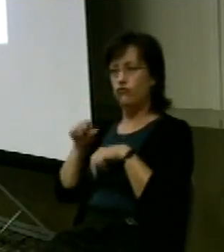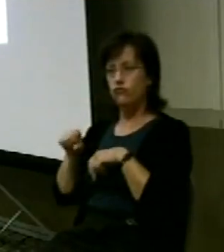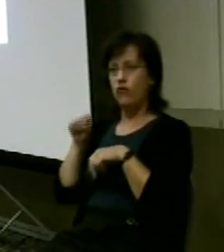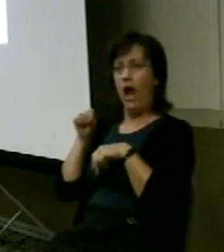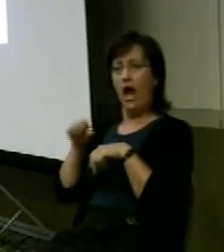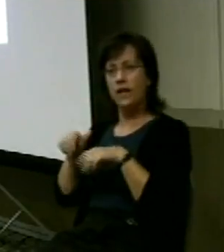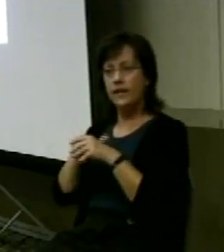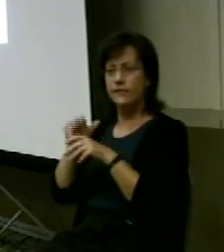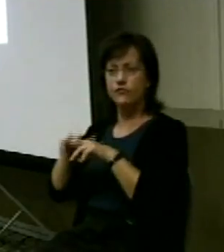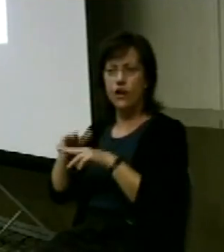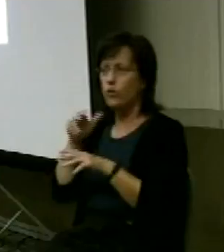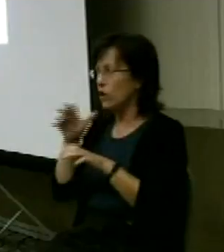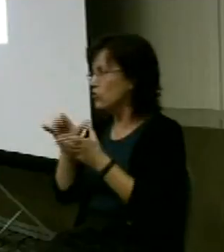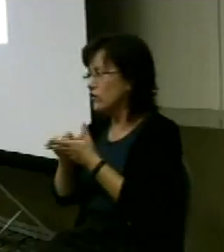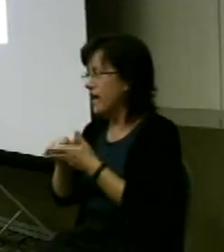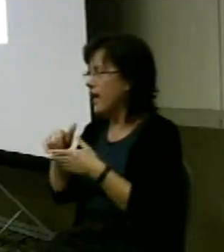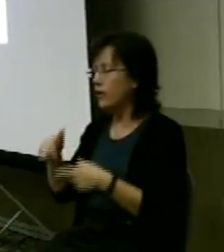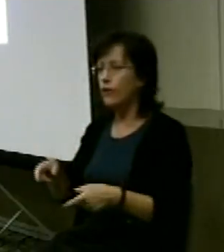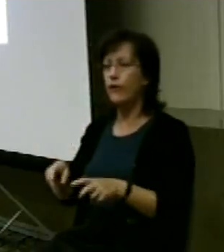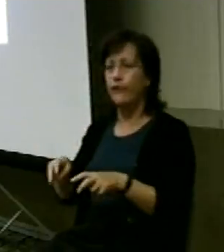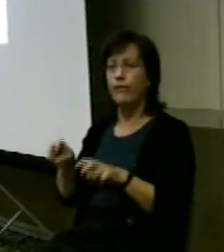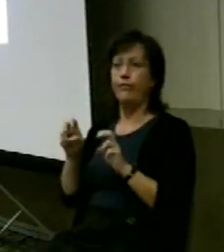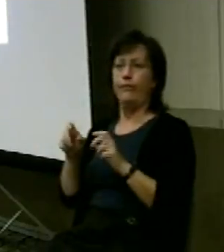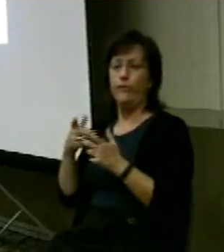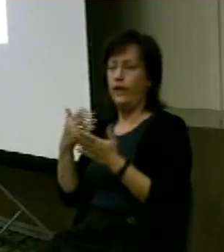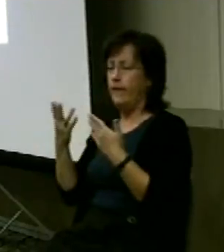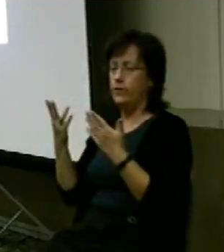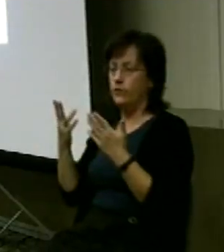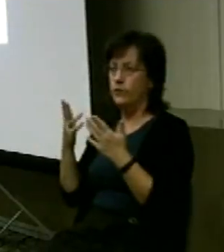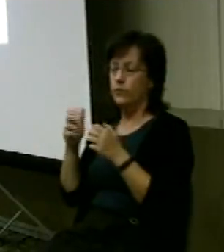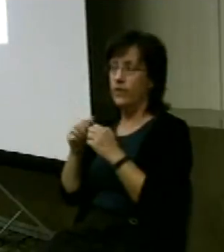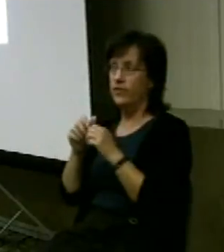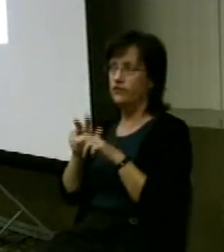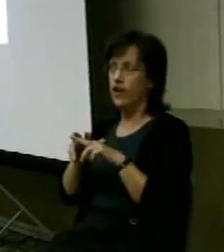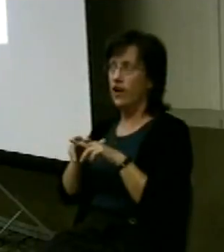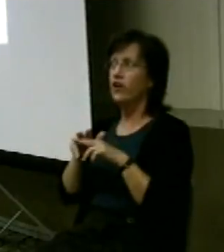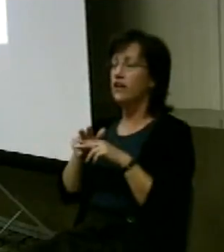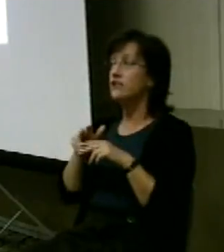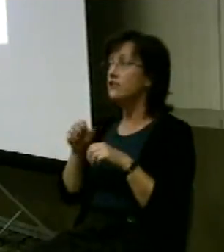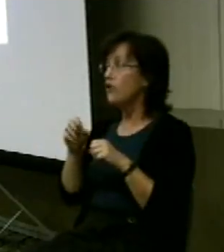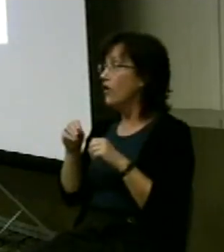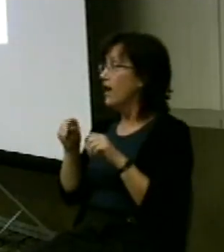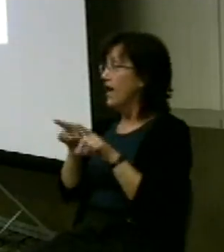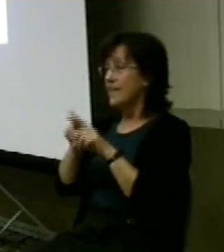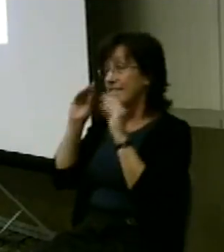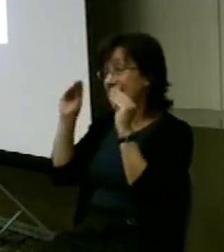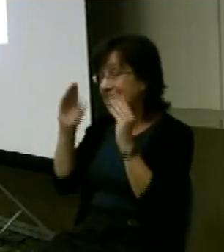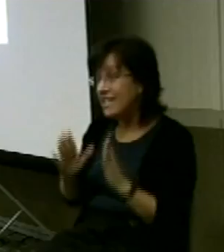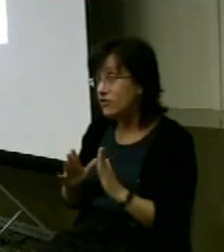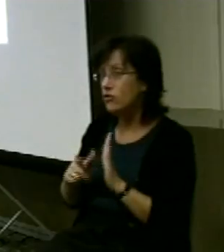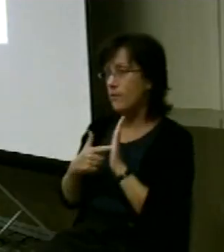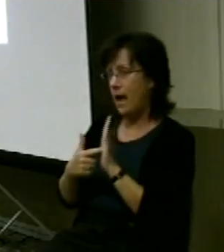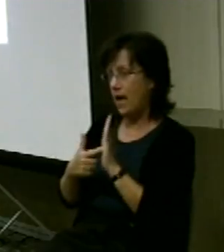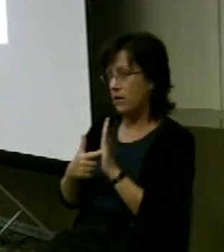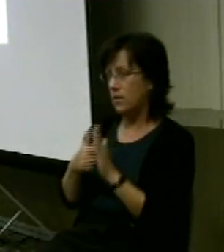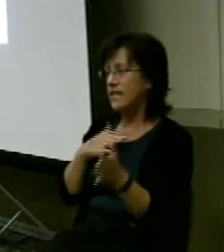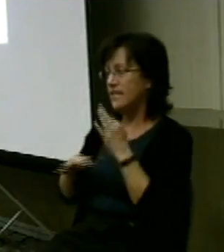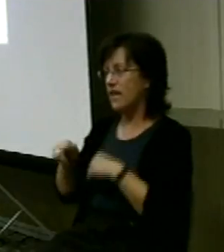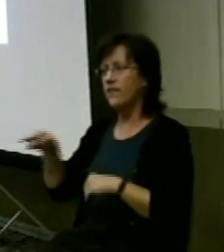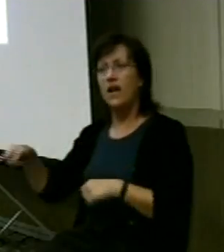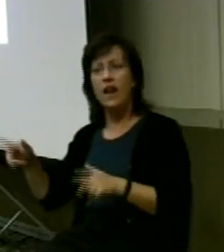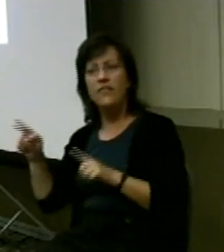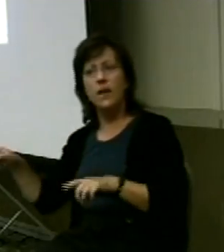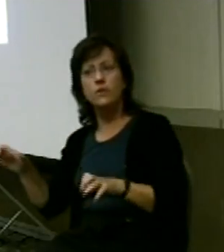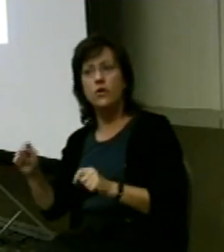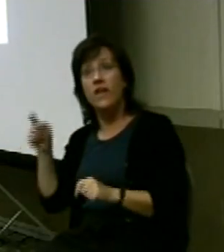this classroom or in this school. So as the teacher then modeling those undesired behaviors instead of letting the students do it, because the